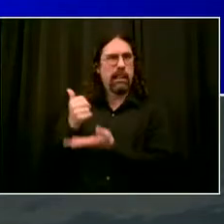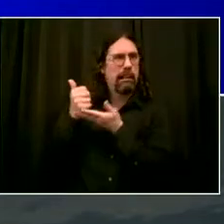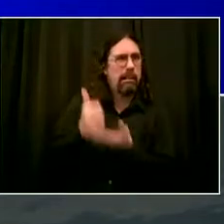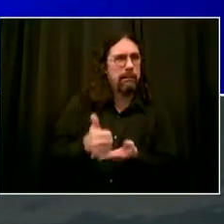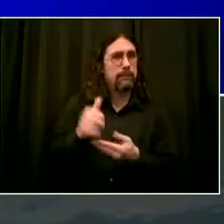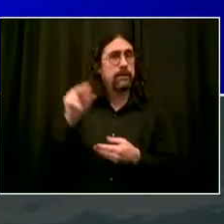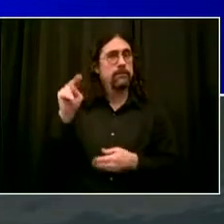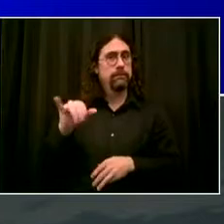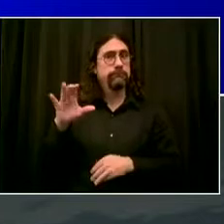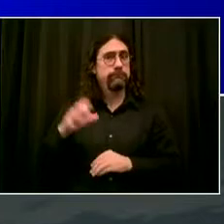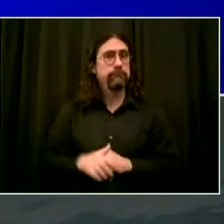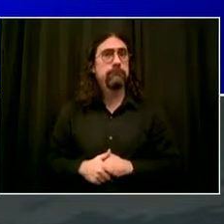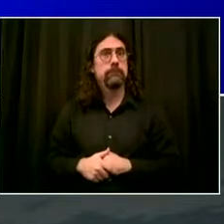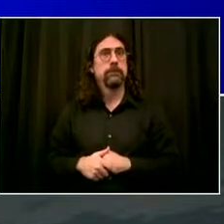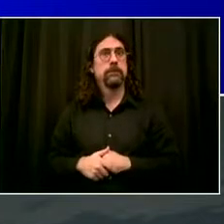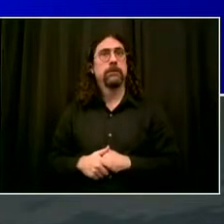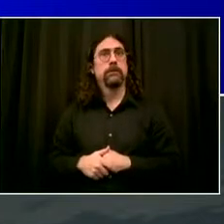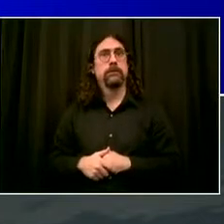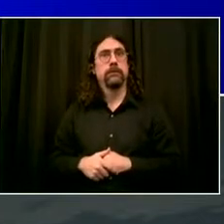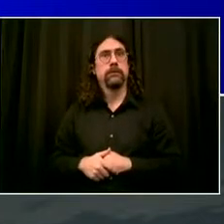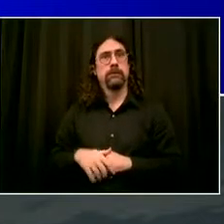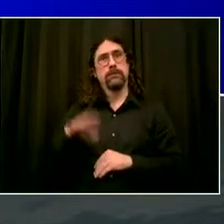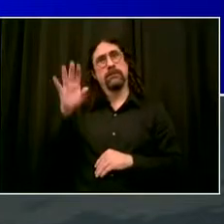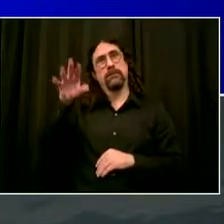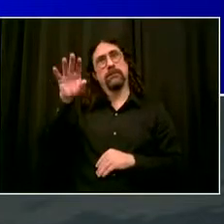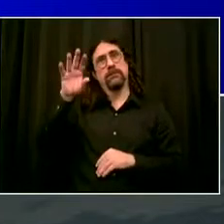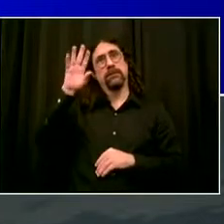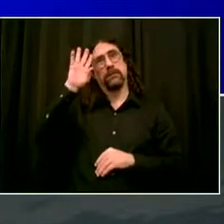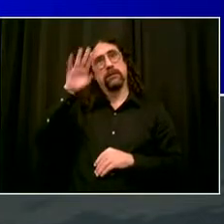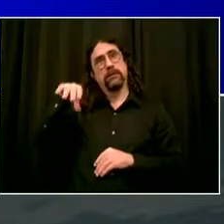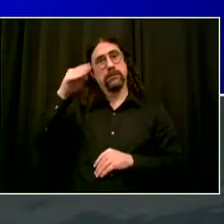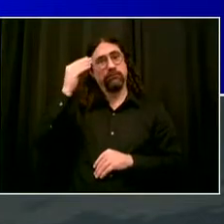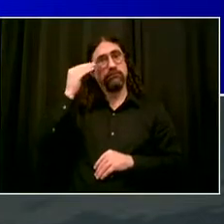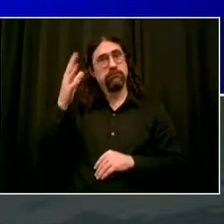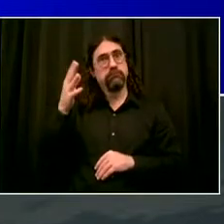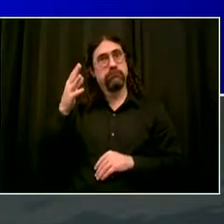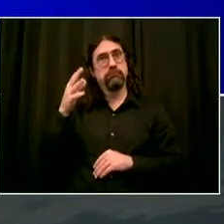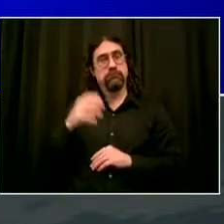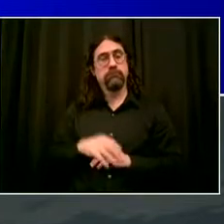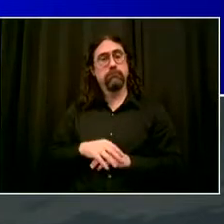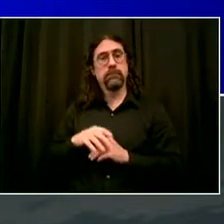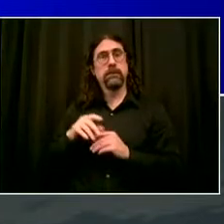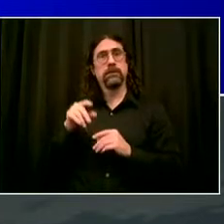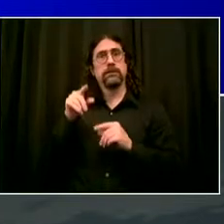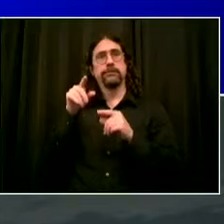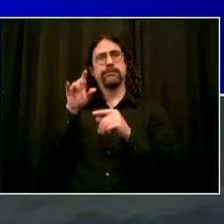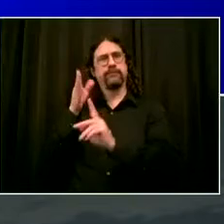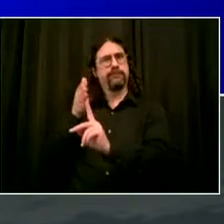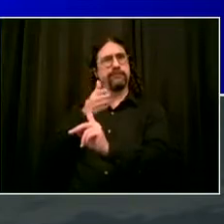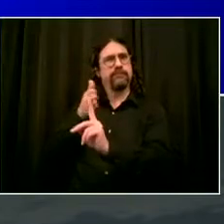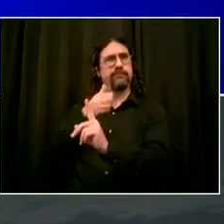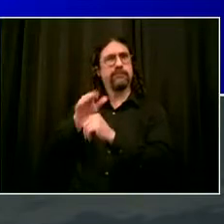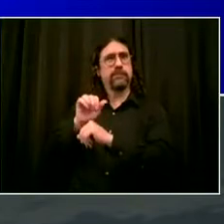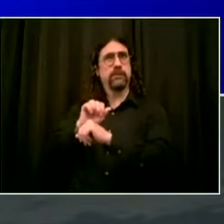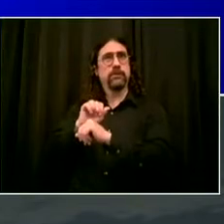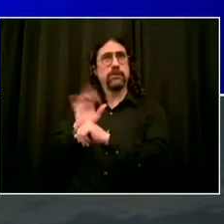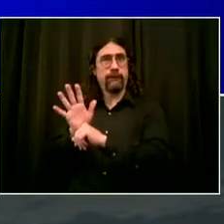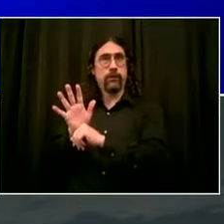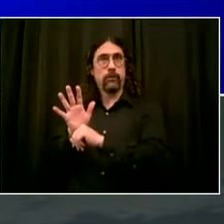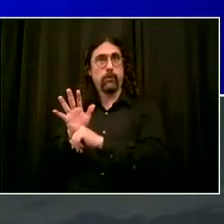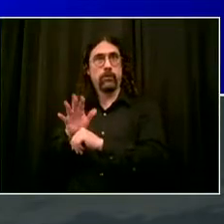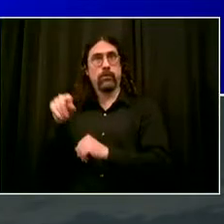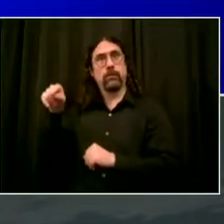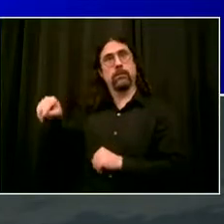our economic strength in our entire history 4.7 million jobs all-time high 3.4%